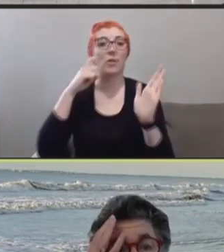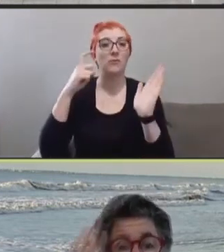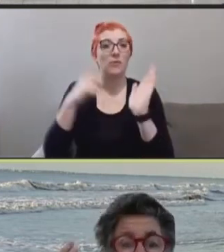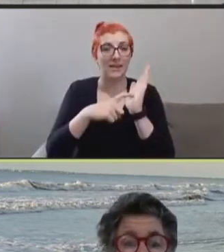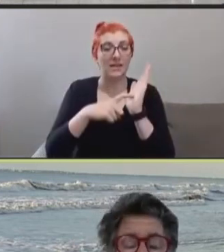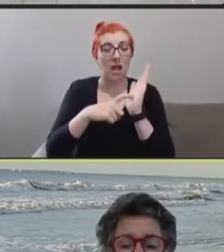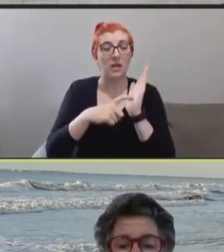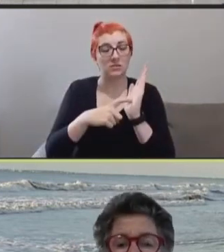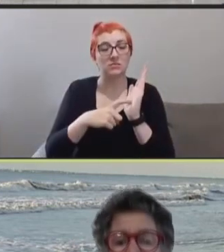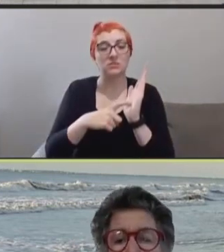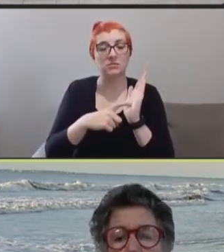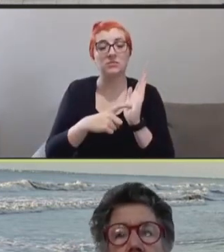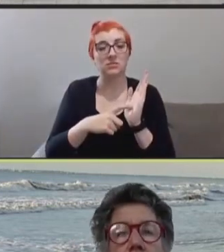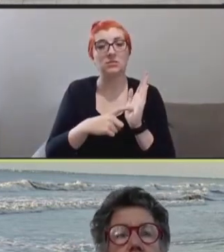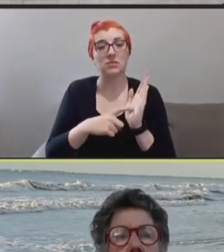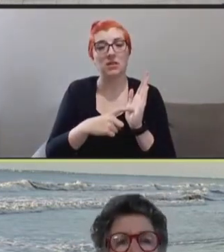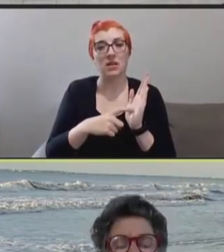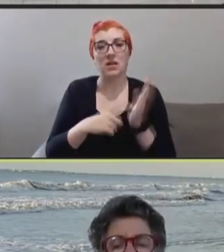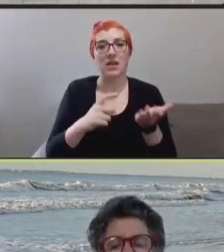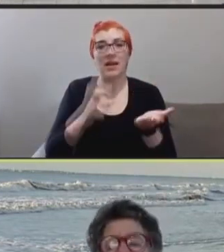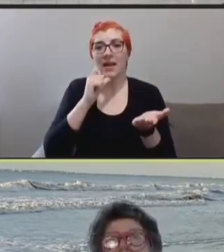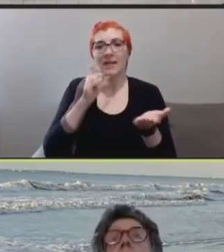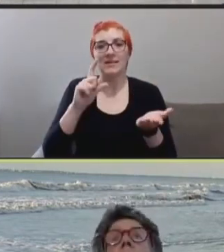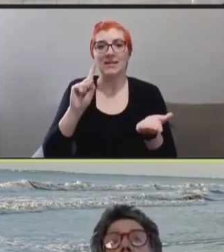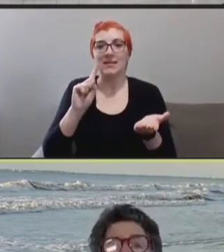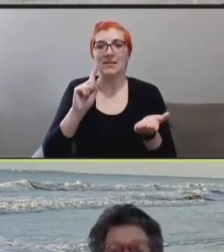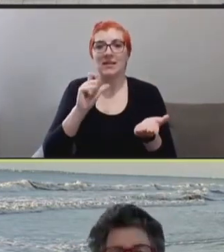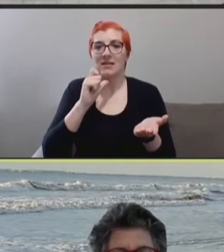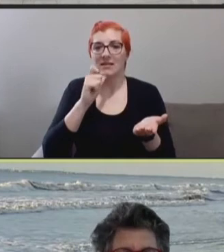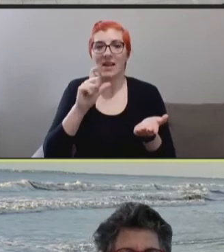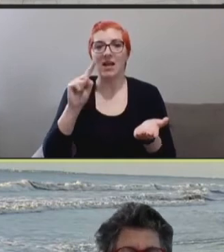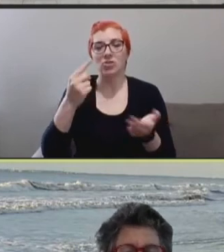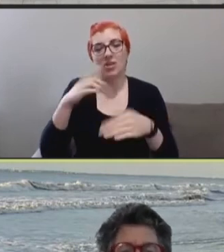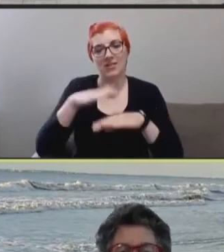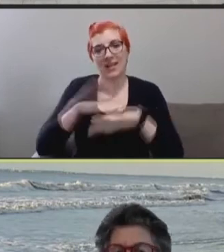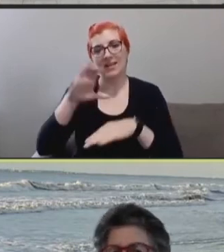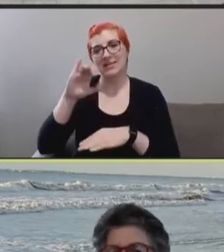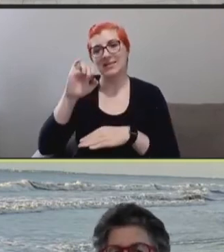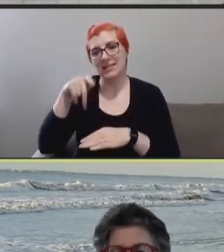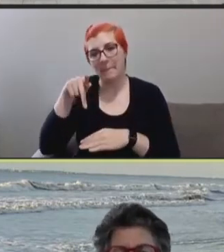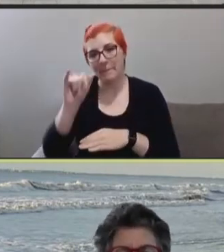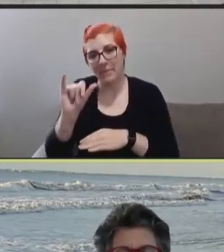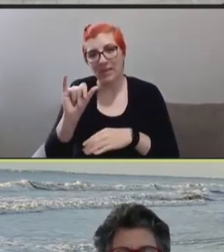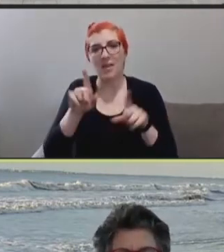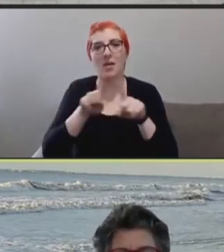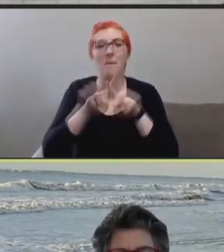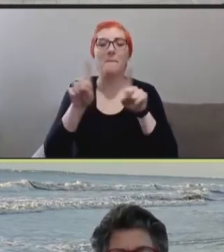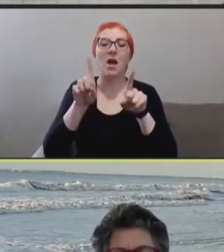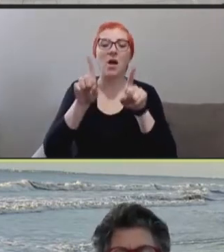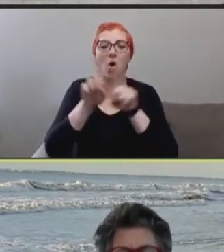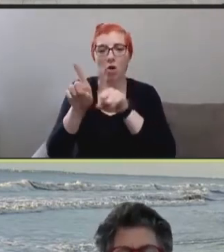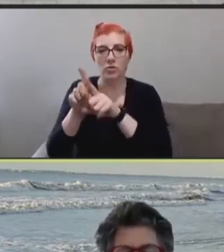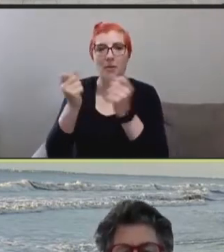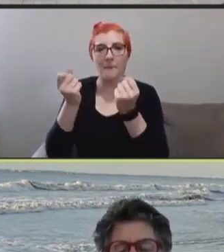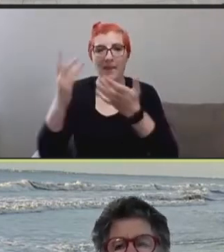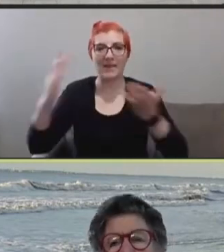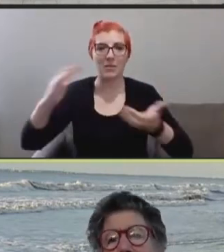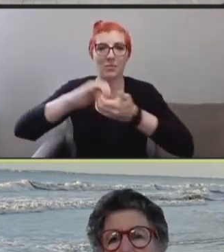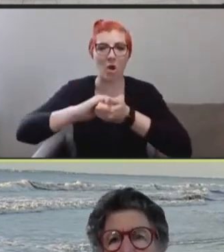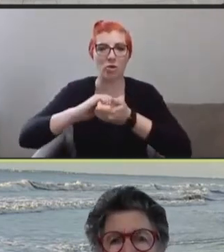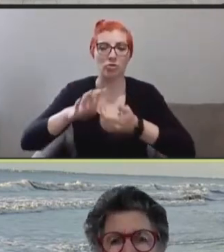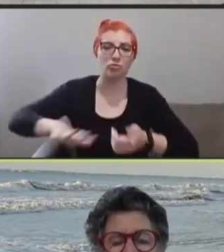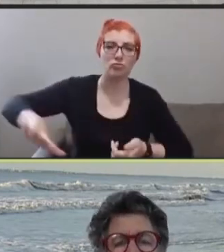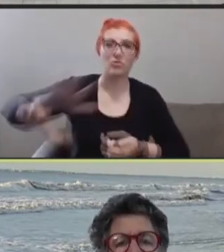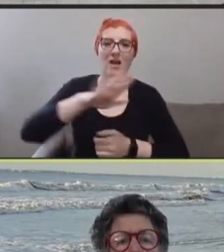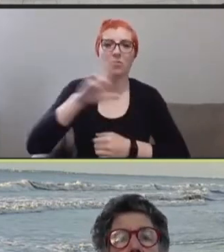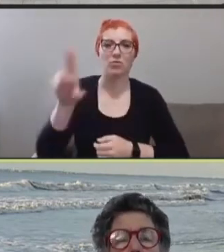going to be not only on CEPI, but on many global partners and many partners in the US to help educate about